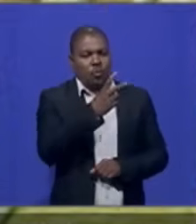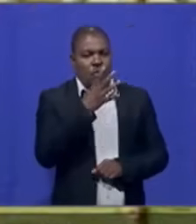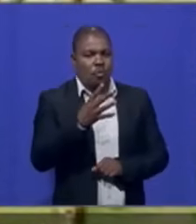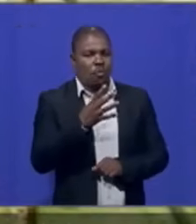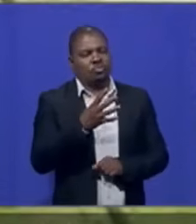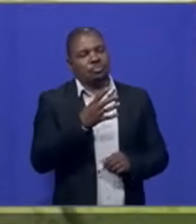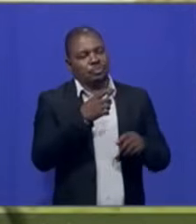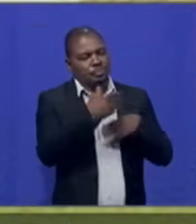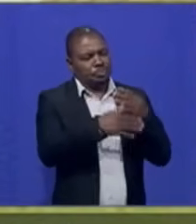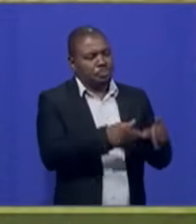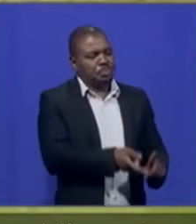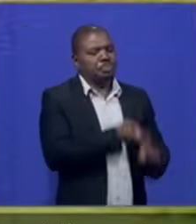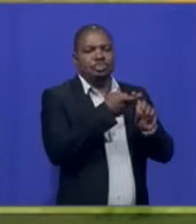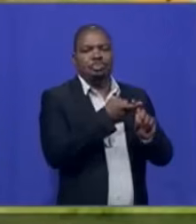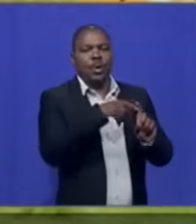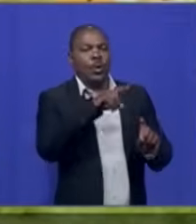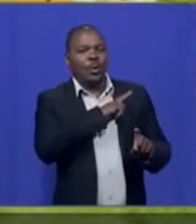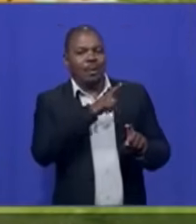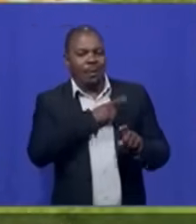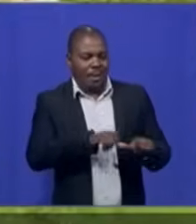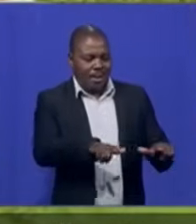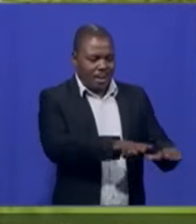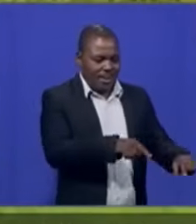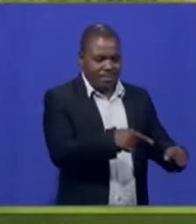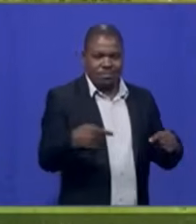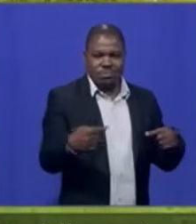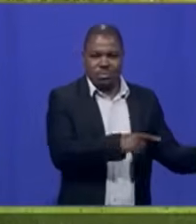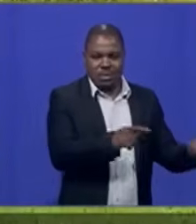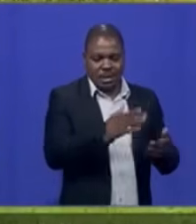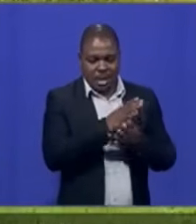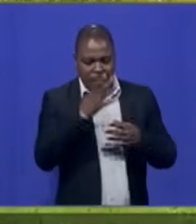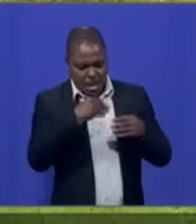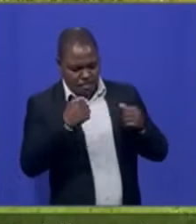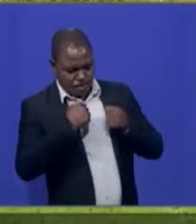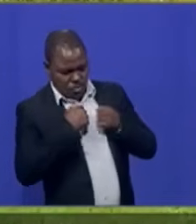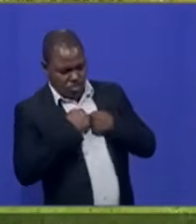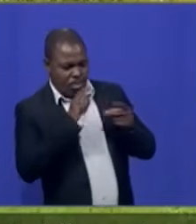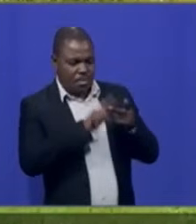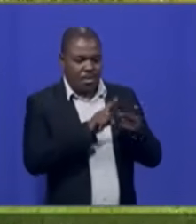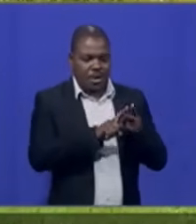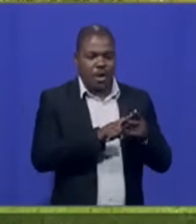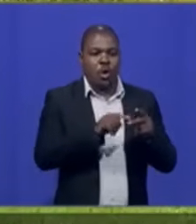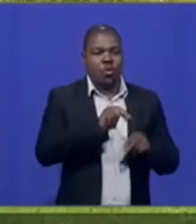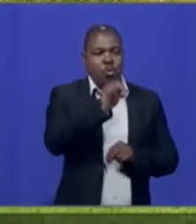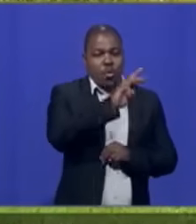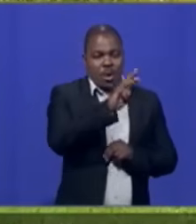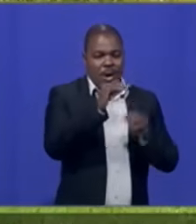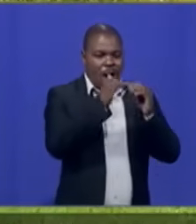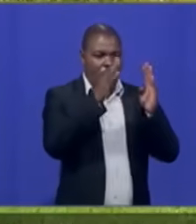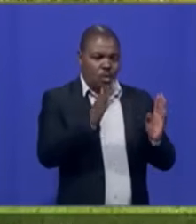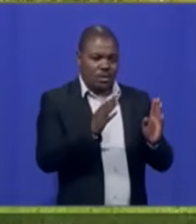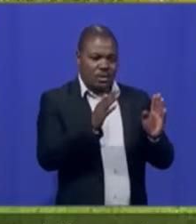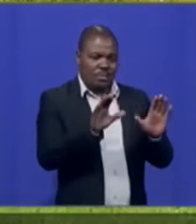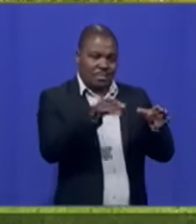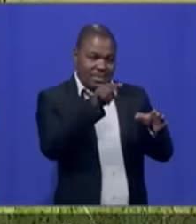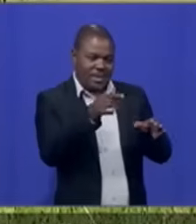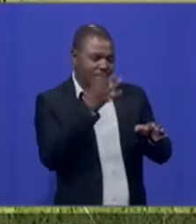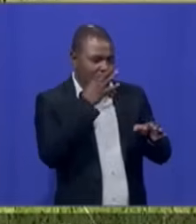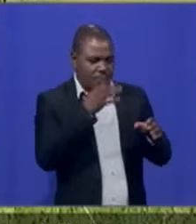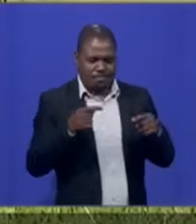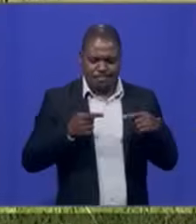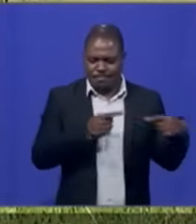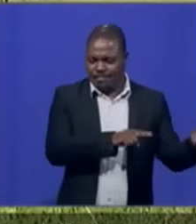ntlha dithulano ka ga lefatshe magareng ga bao ba reng ke beng ba lefatshe le North West Housing Corporation. Le fa go le jalo,